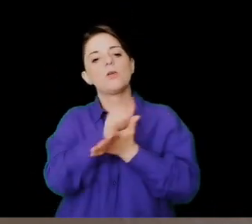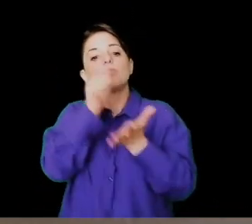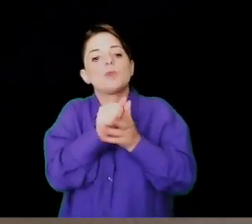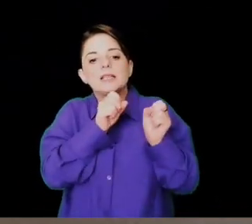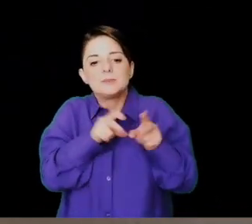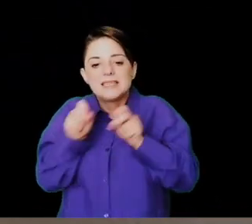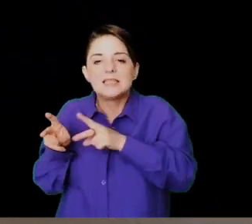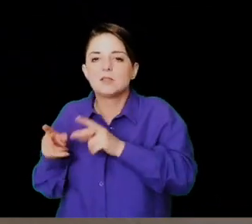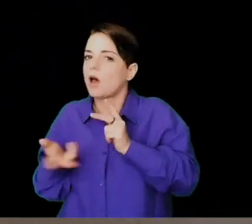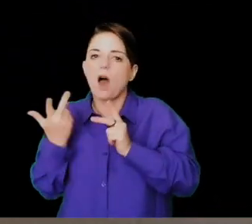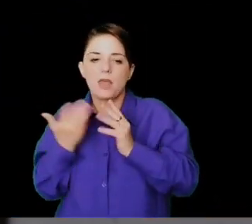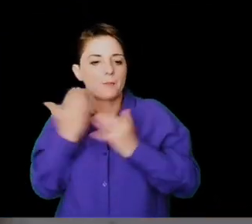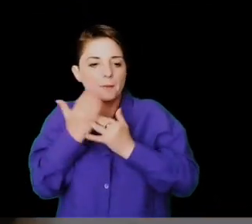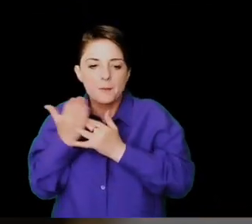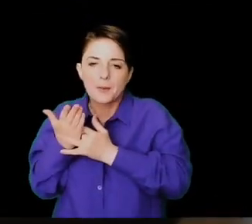species, there's no other critters in there.